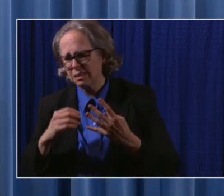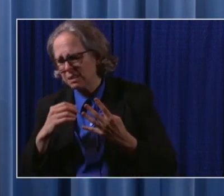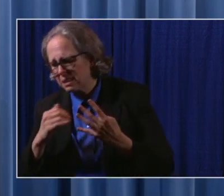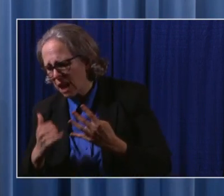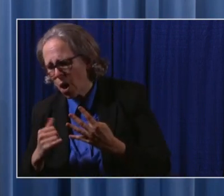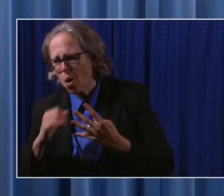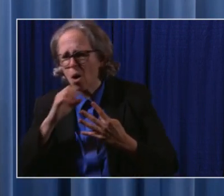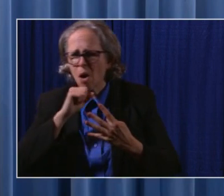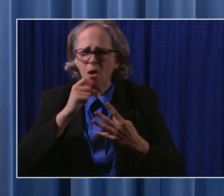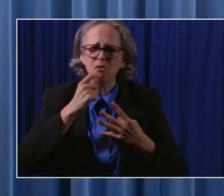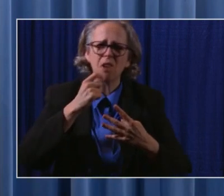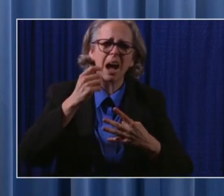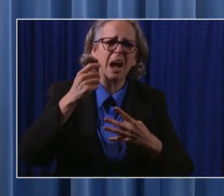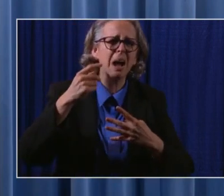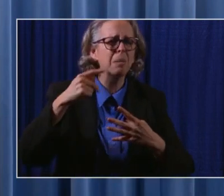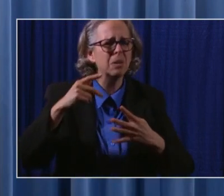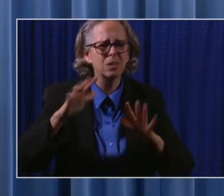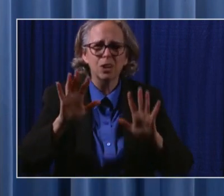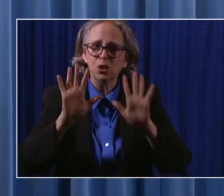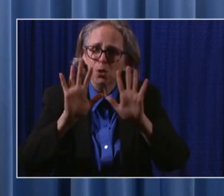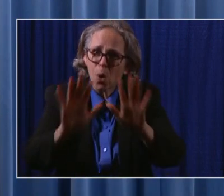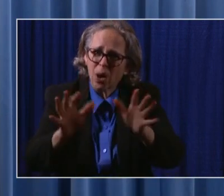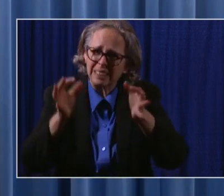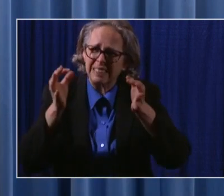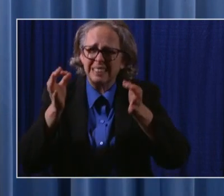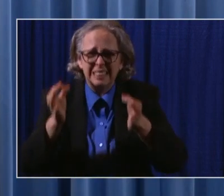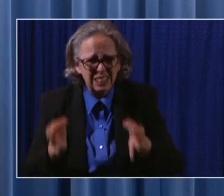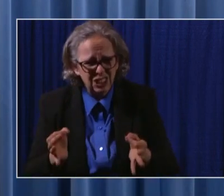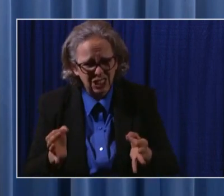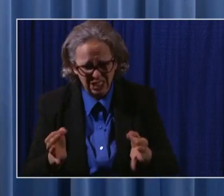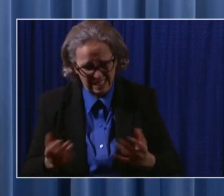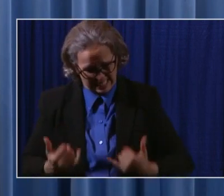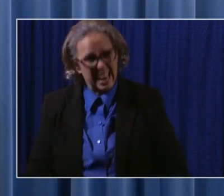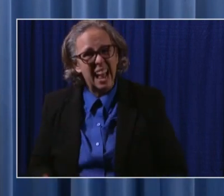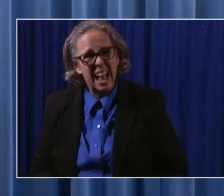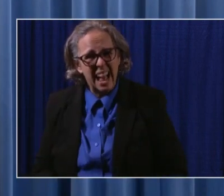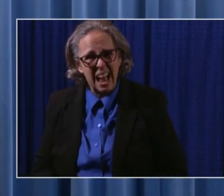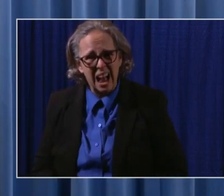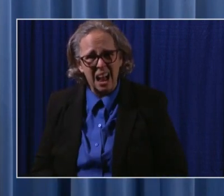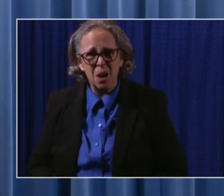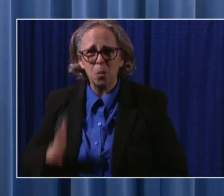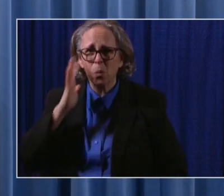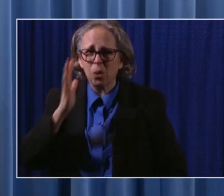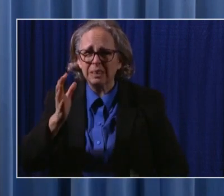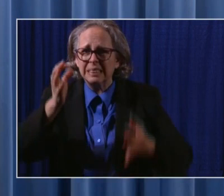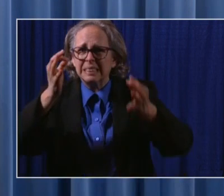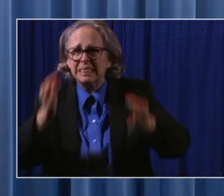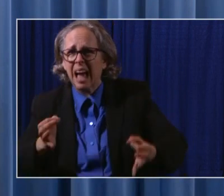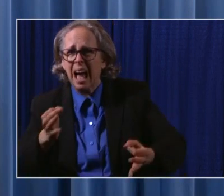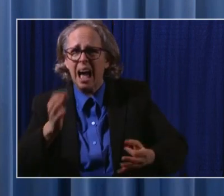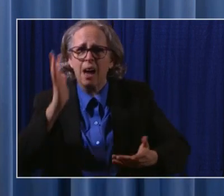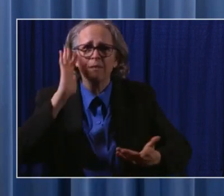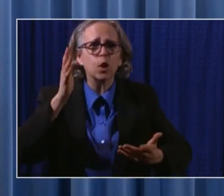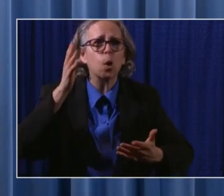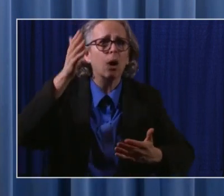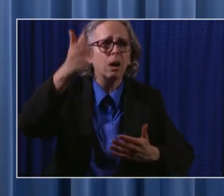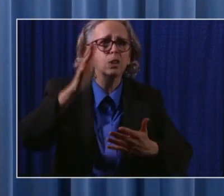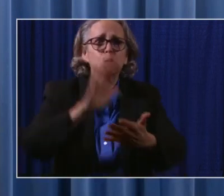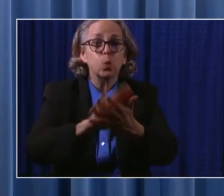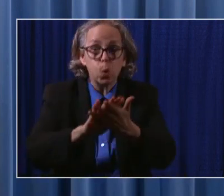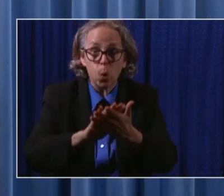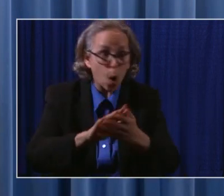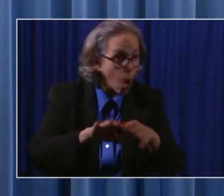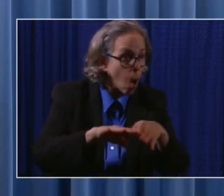and as we move forward is going to determine how school will open, whether school will be able to continue. It's going to